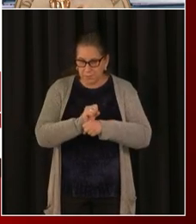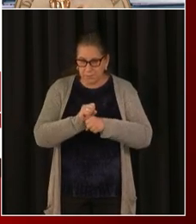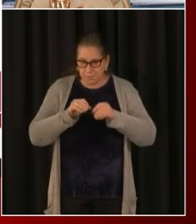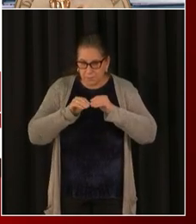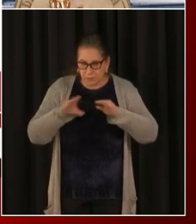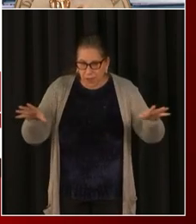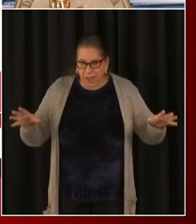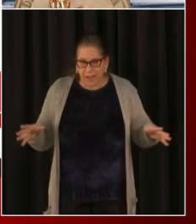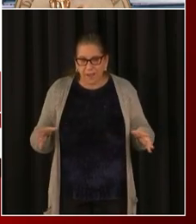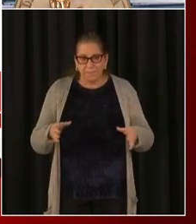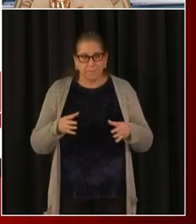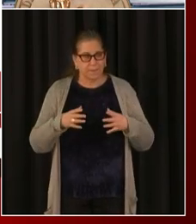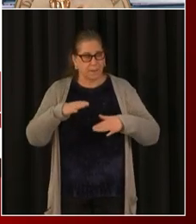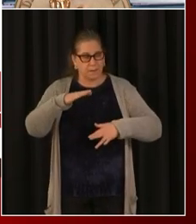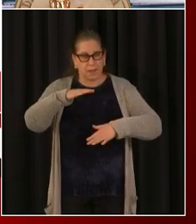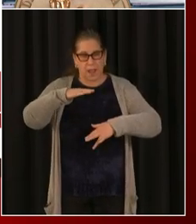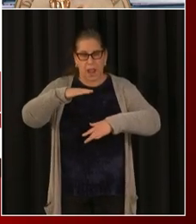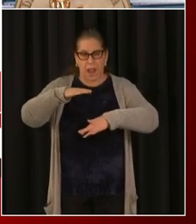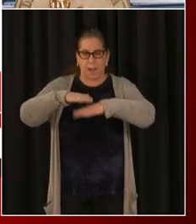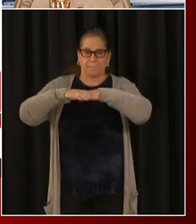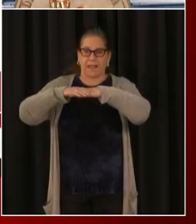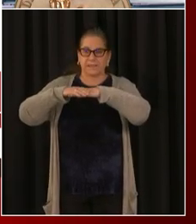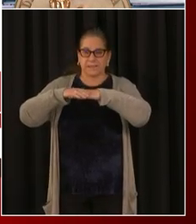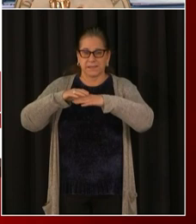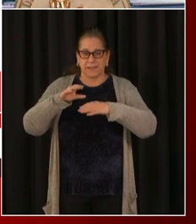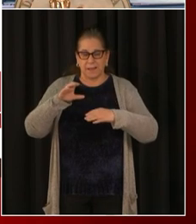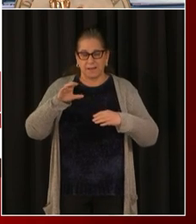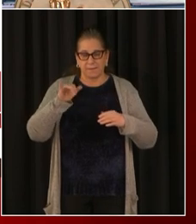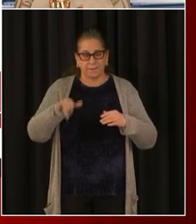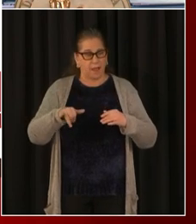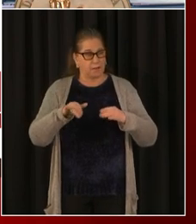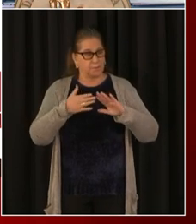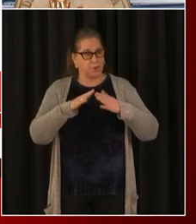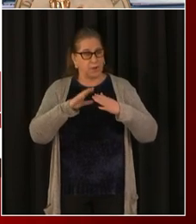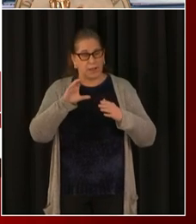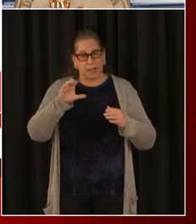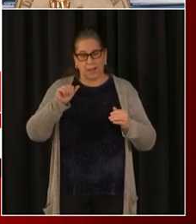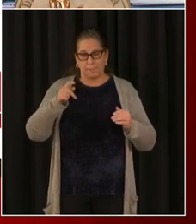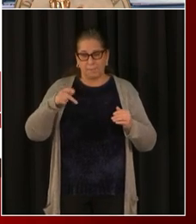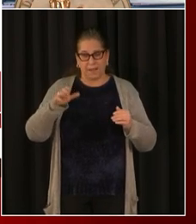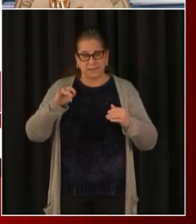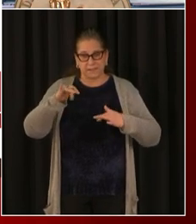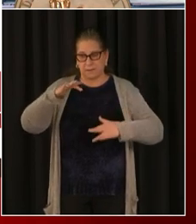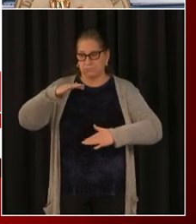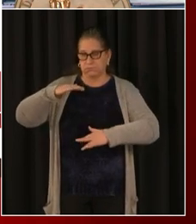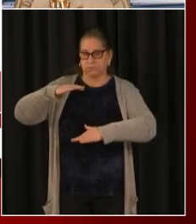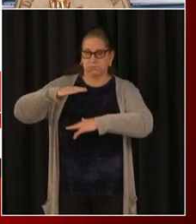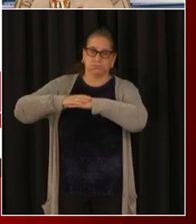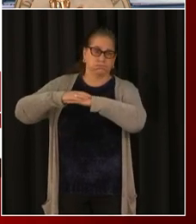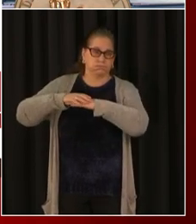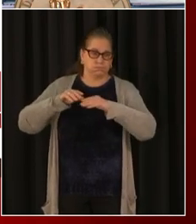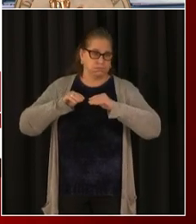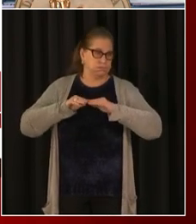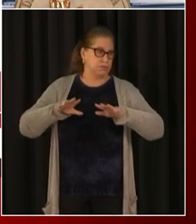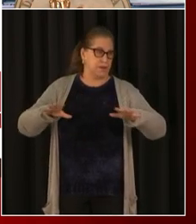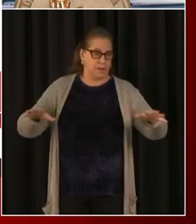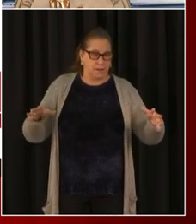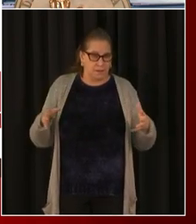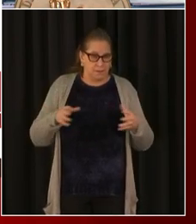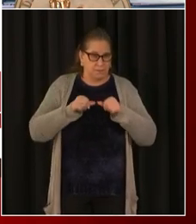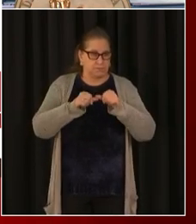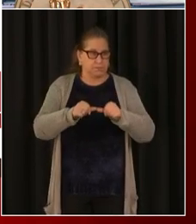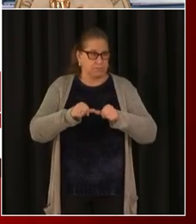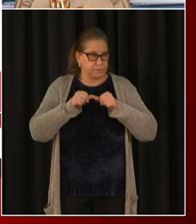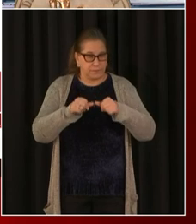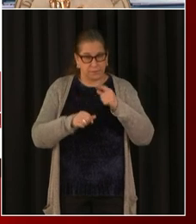of community engagement. We continue to ask our residents to be vigilant about their COVID